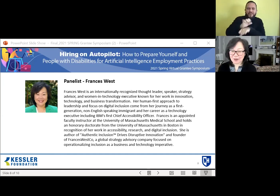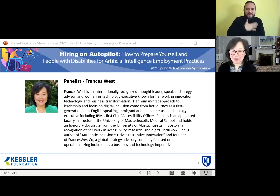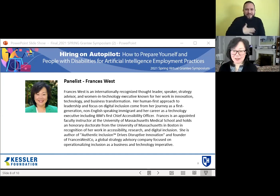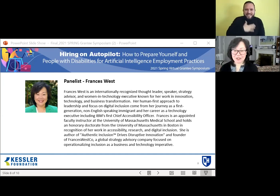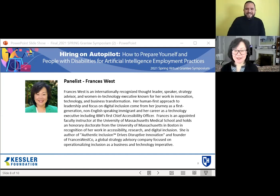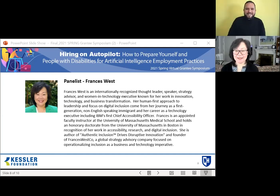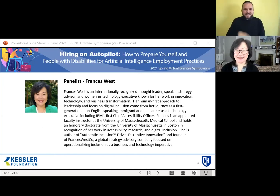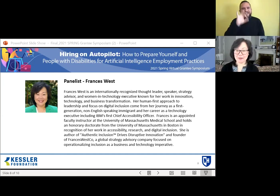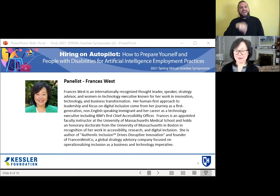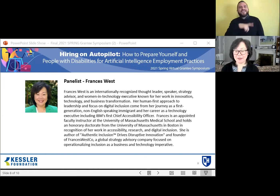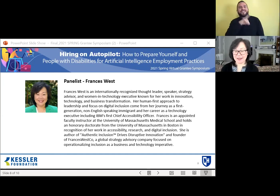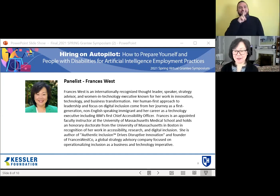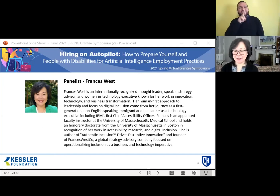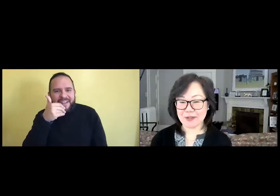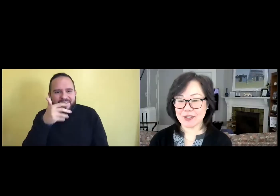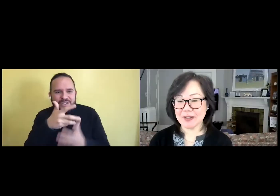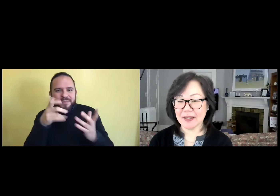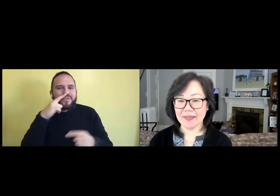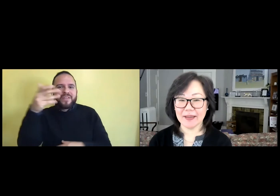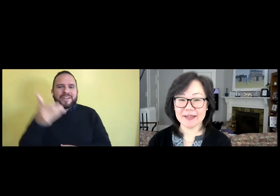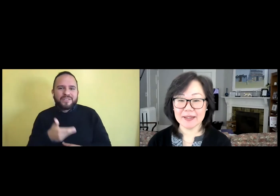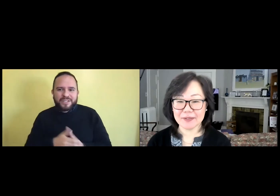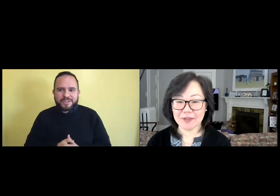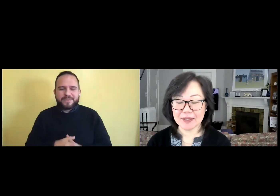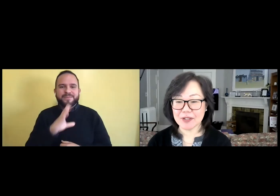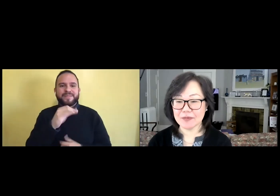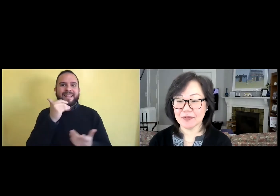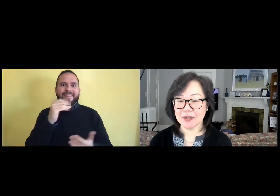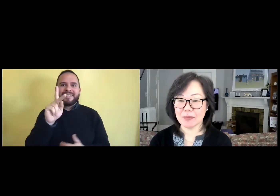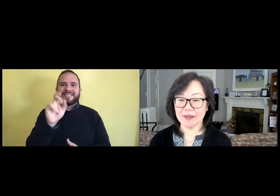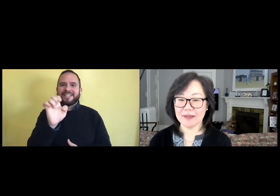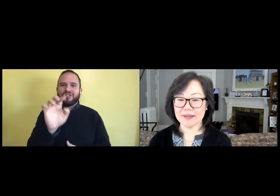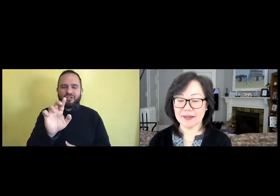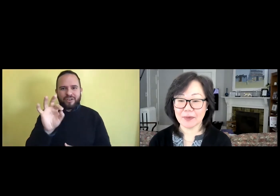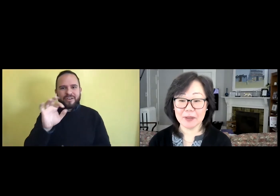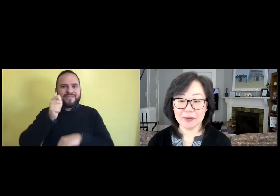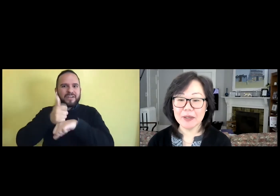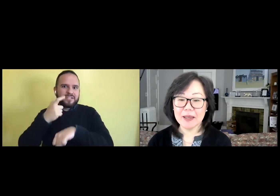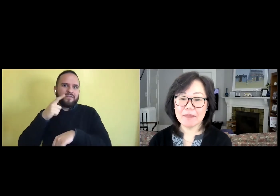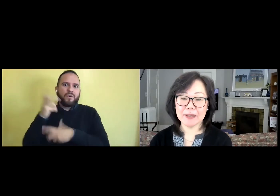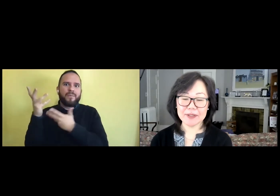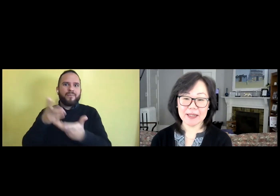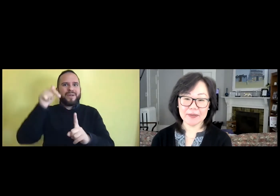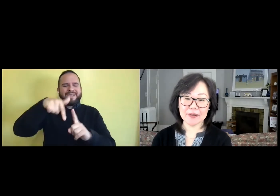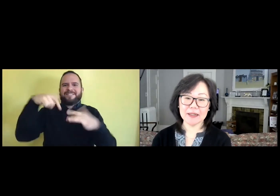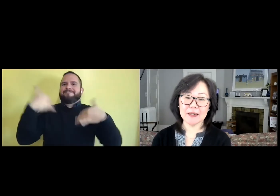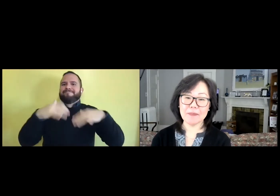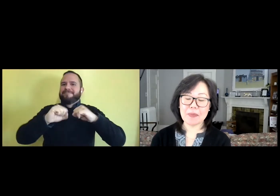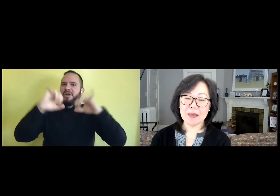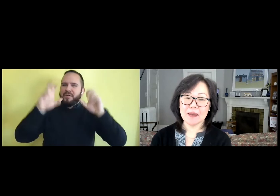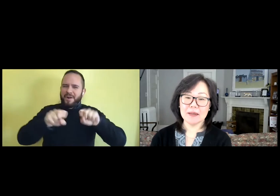you very much, Deborah, for that introduction. And thanks, Kessler Foundation, for bringing this incredible panel